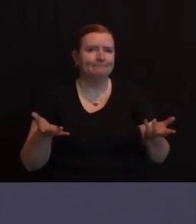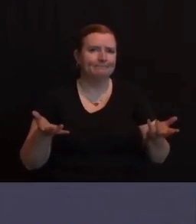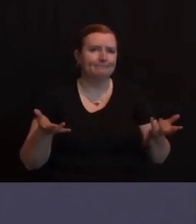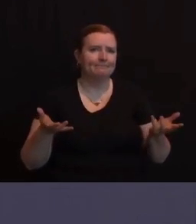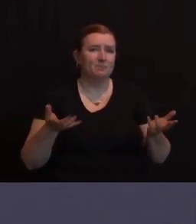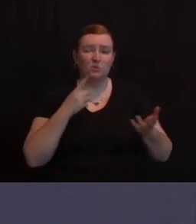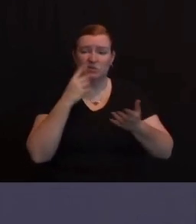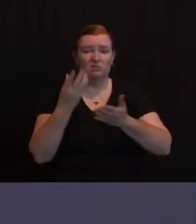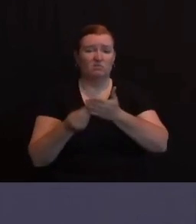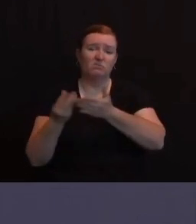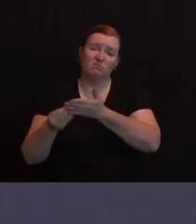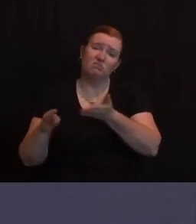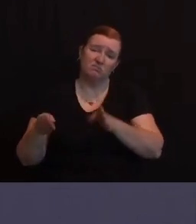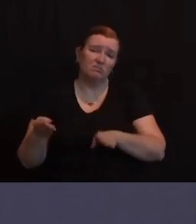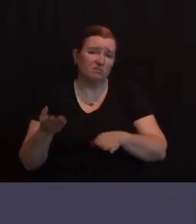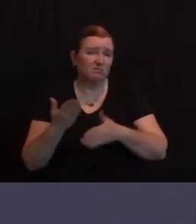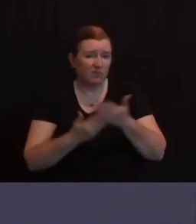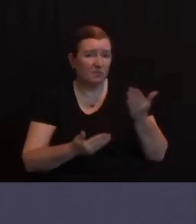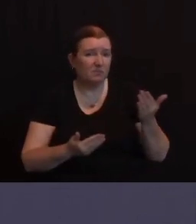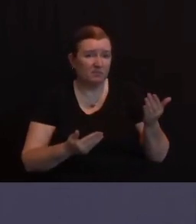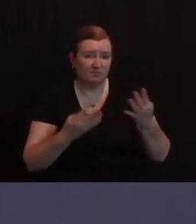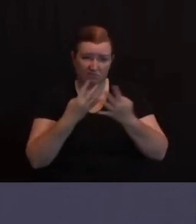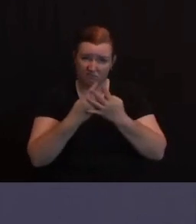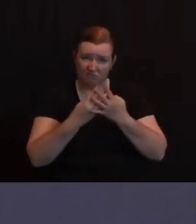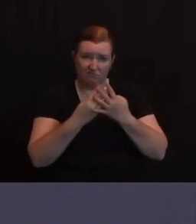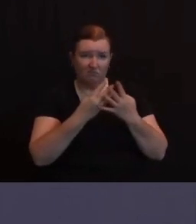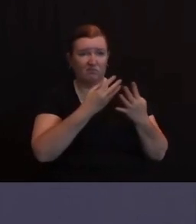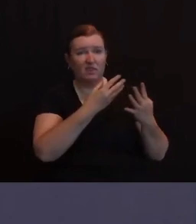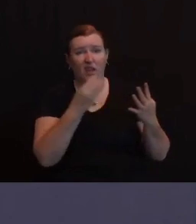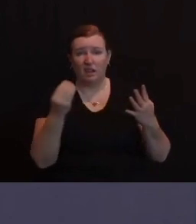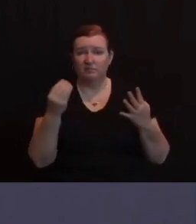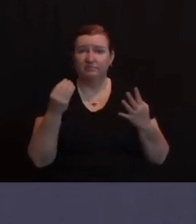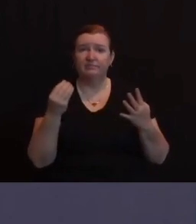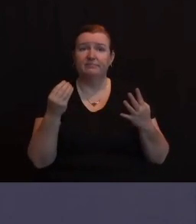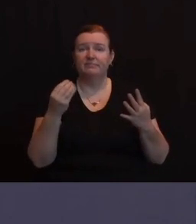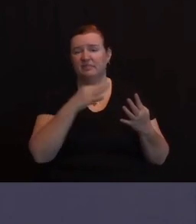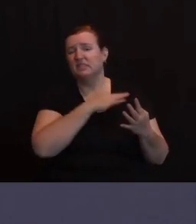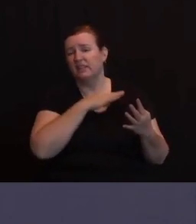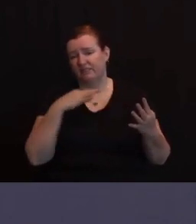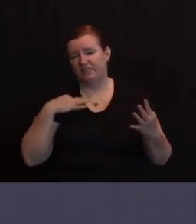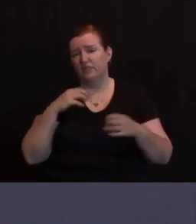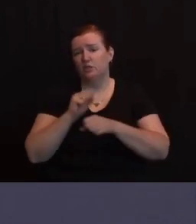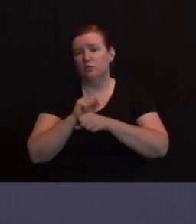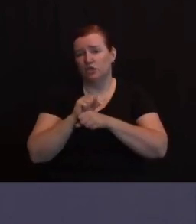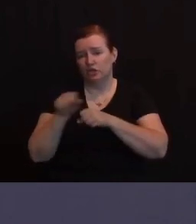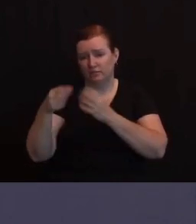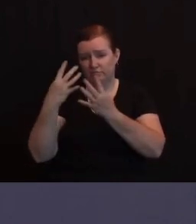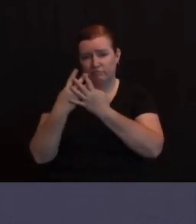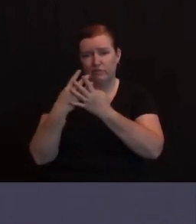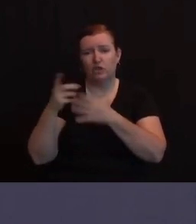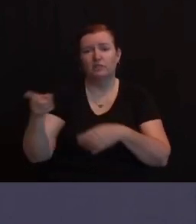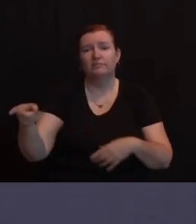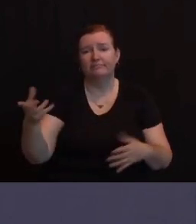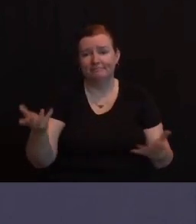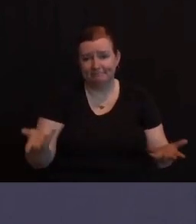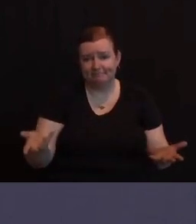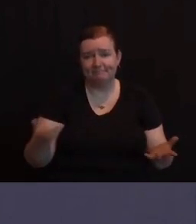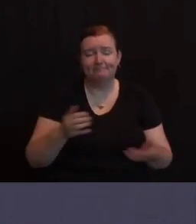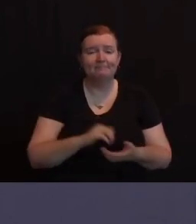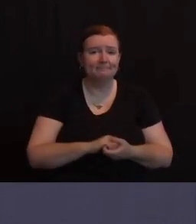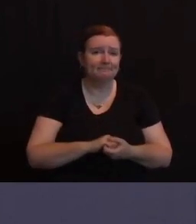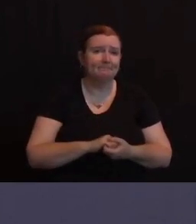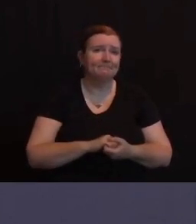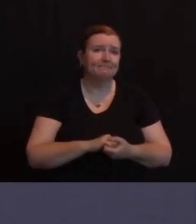in the inmate community as well as the staff community. Thank God it has